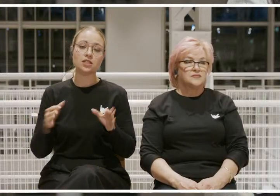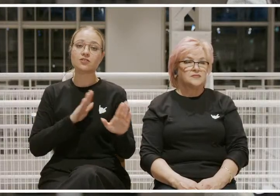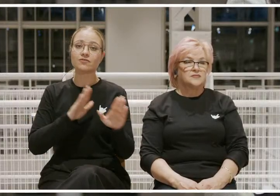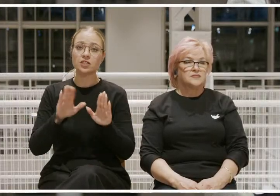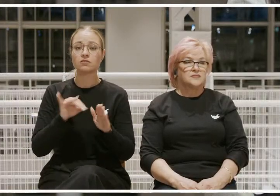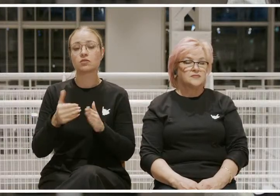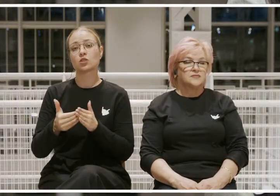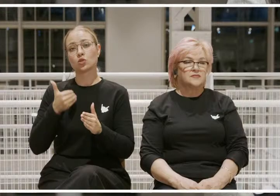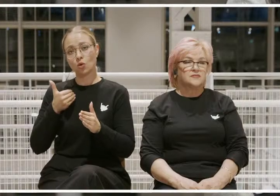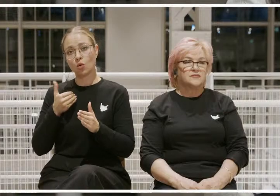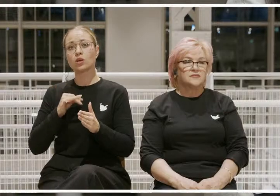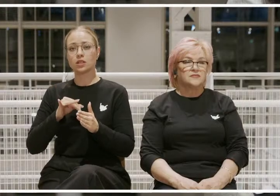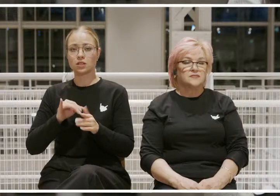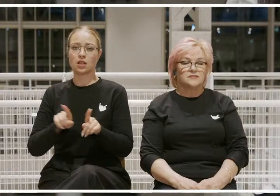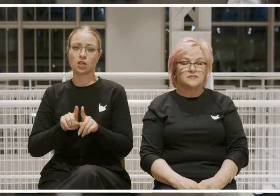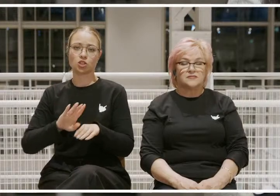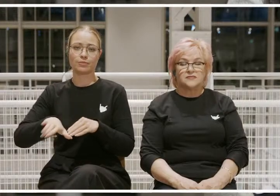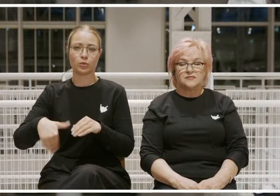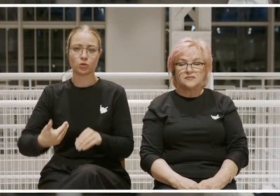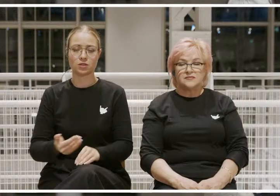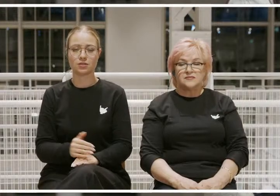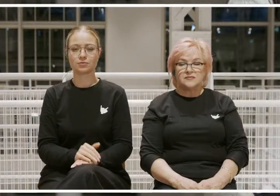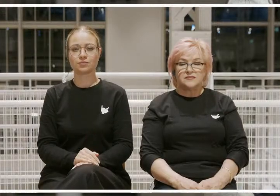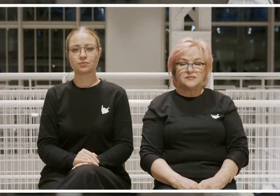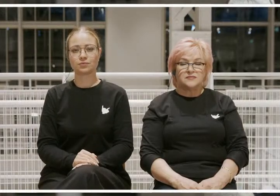And that's why